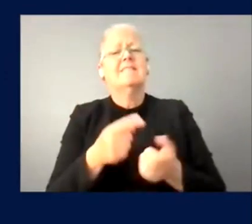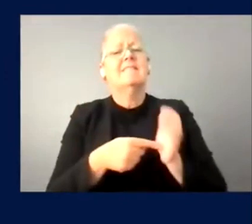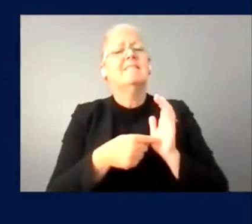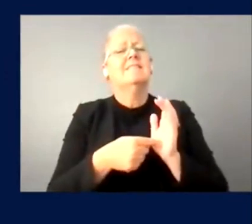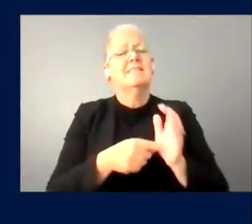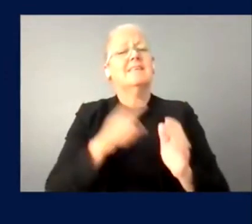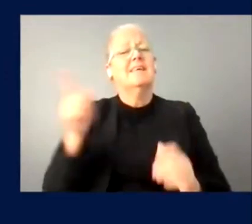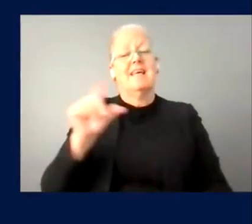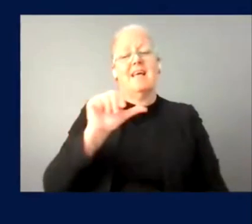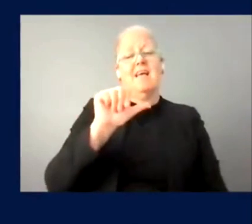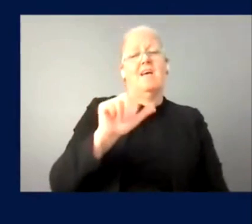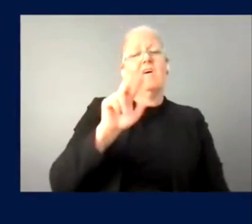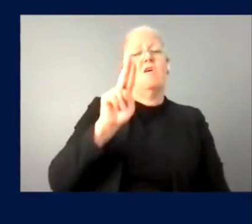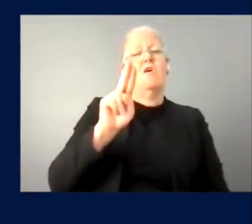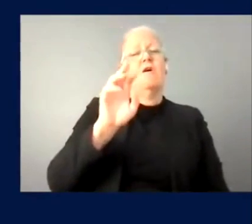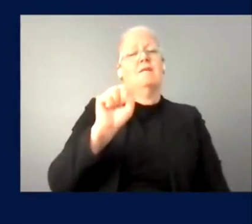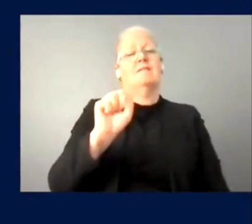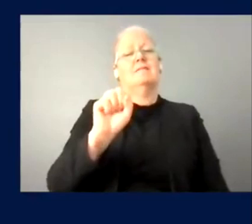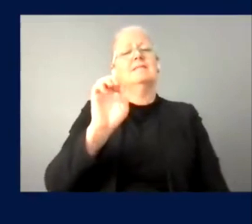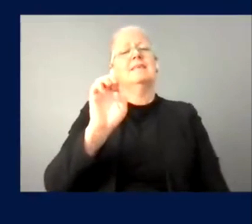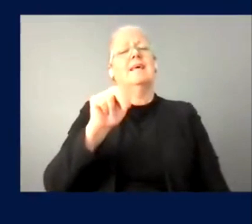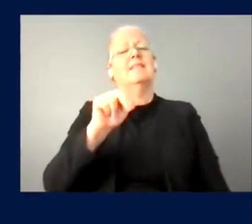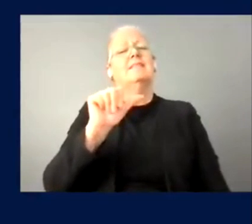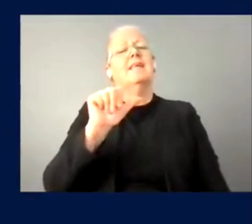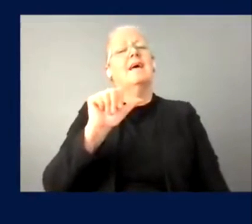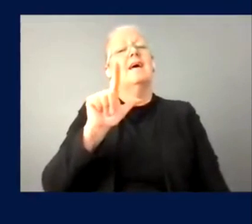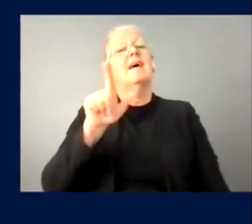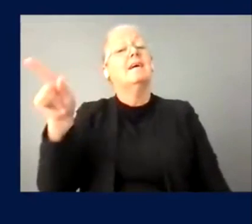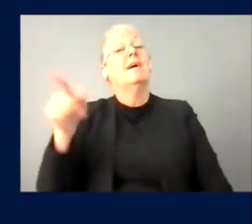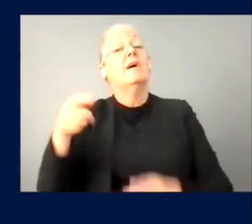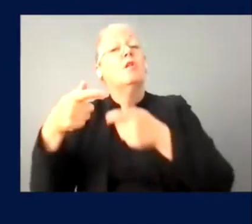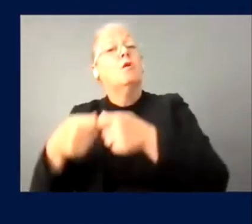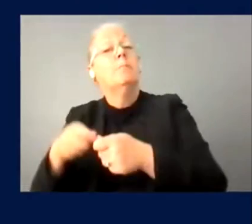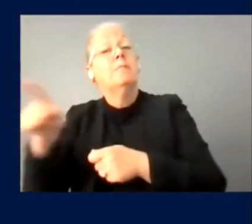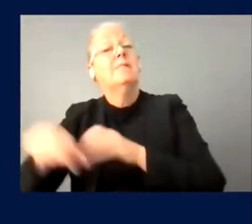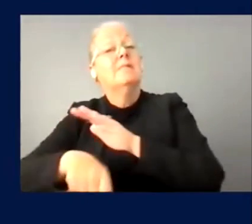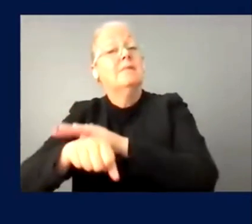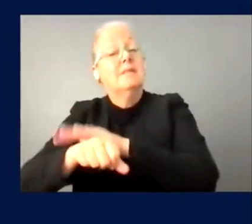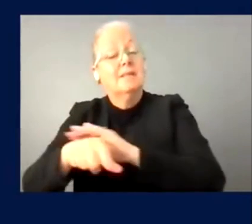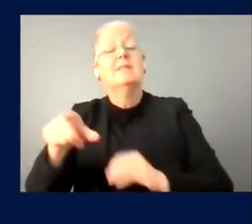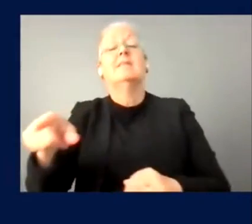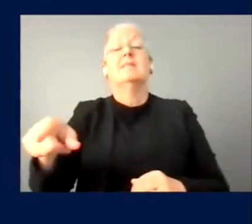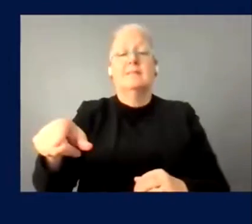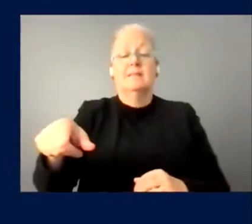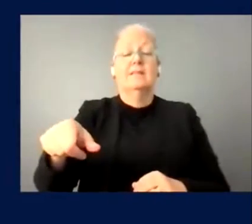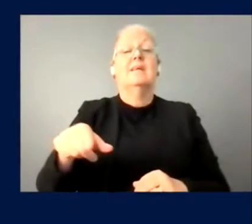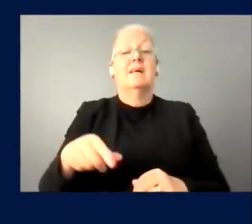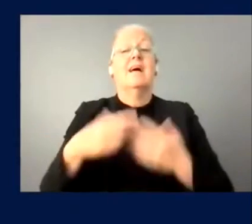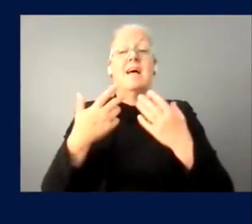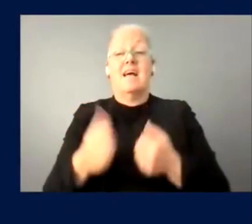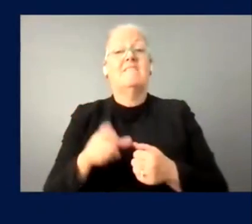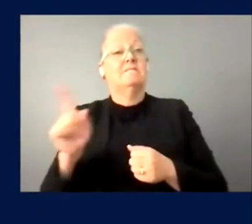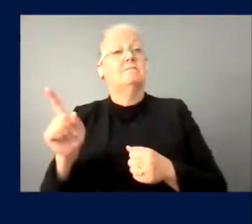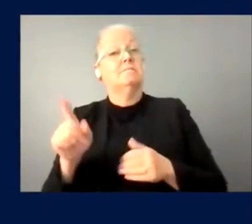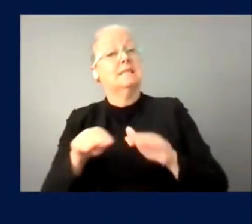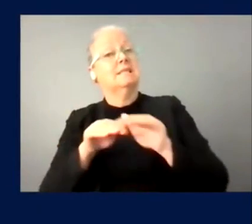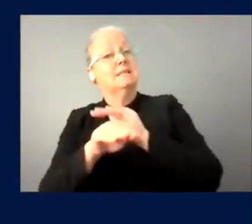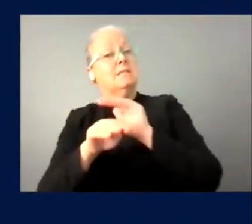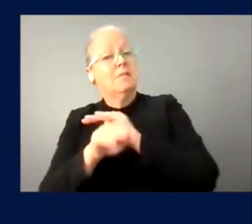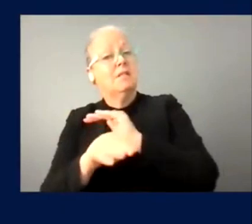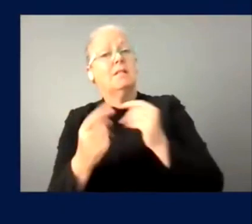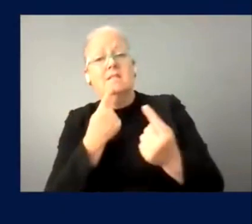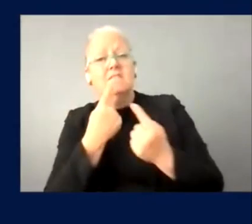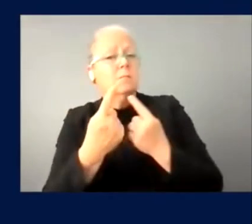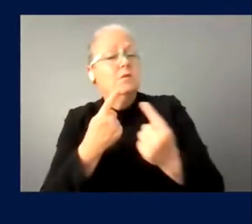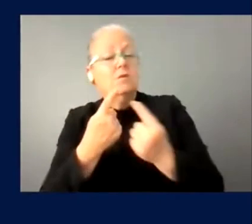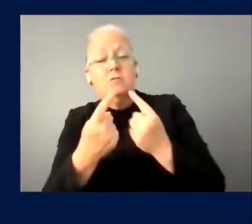was trained on the accessible services they had on offer so that they could enable that fan to go and use the